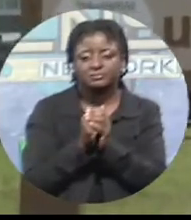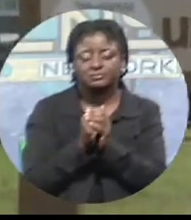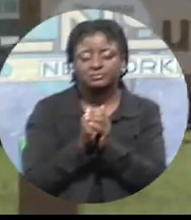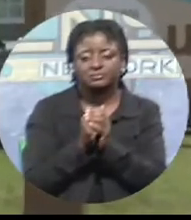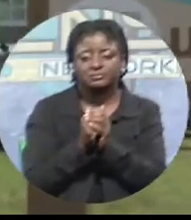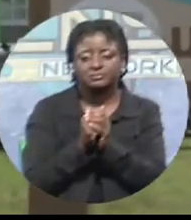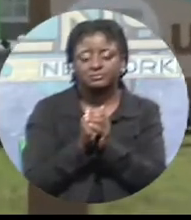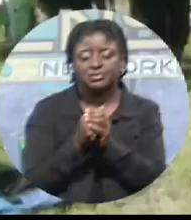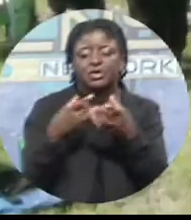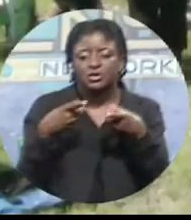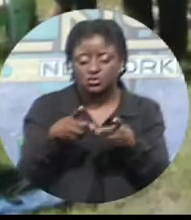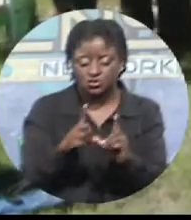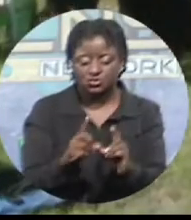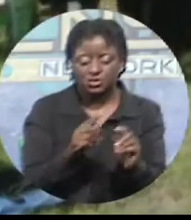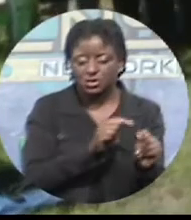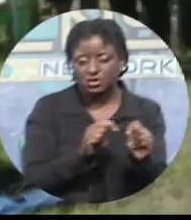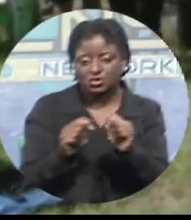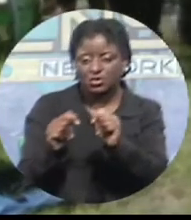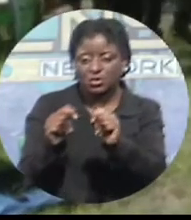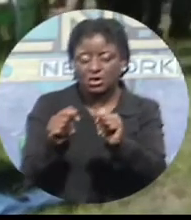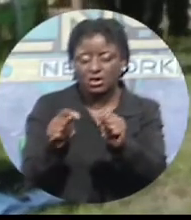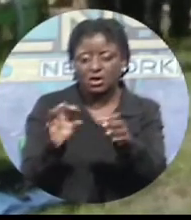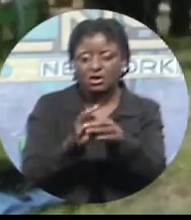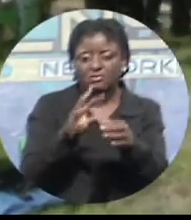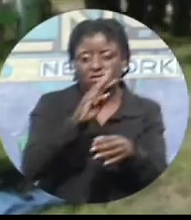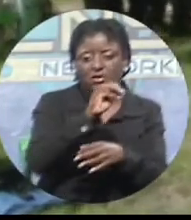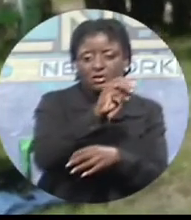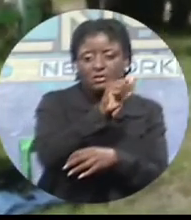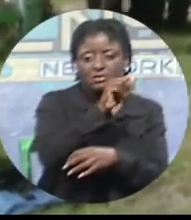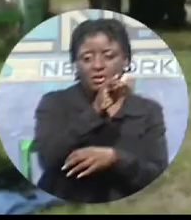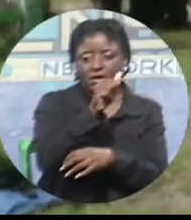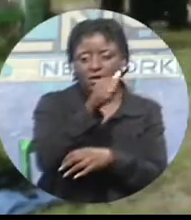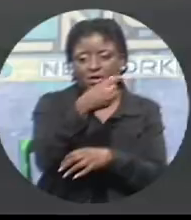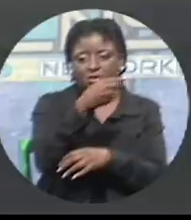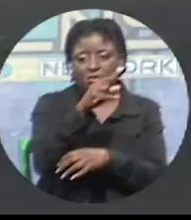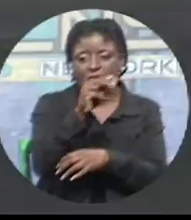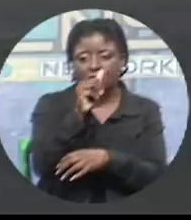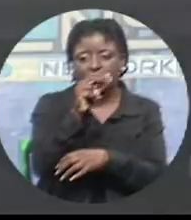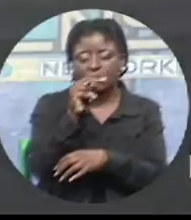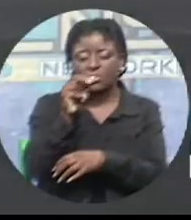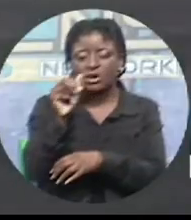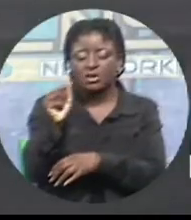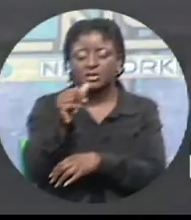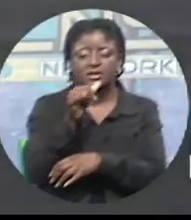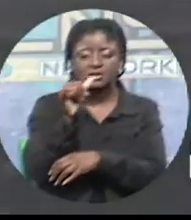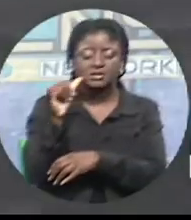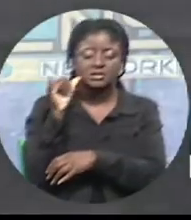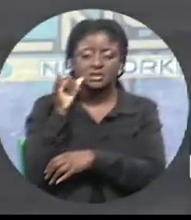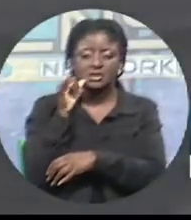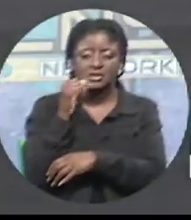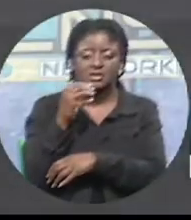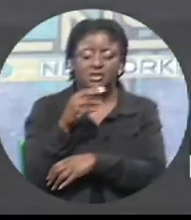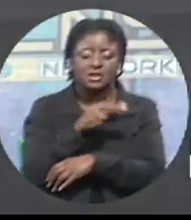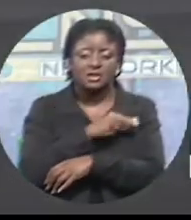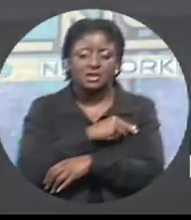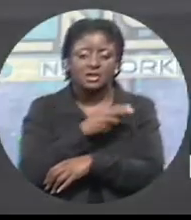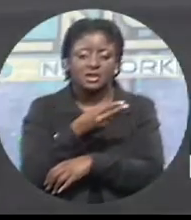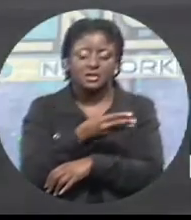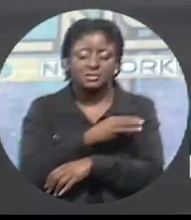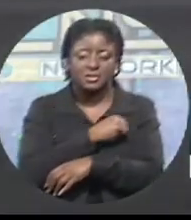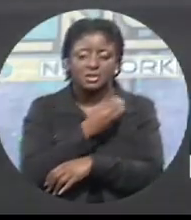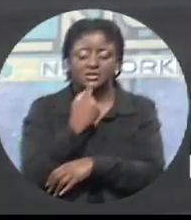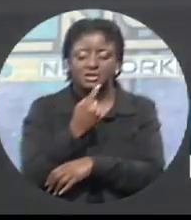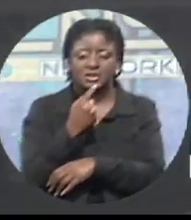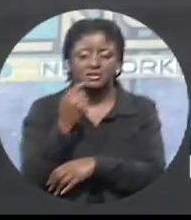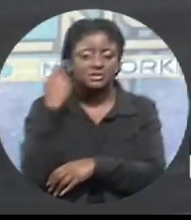Now, meanwhile, during a tour of Mayaguana yesterday, Aviation Minister Hannah Martin disclosed that the Southern Island is a jewel of the Bahamas, and she